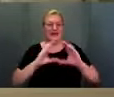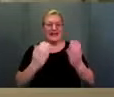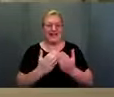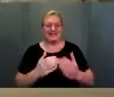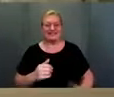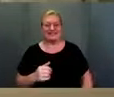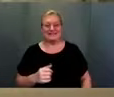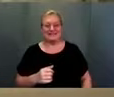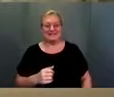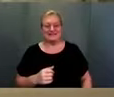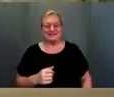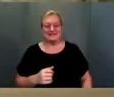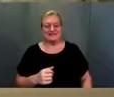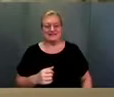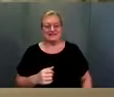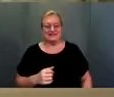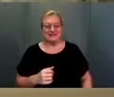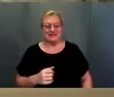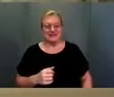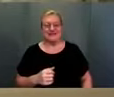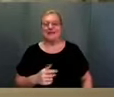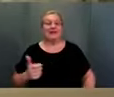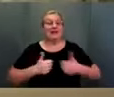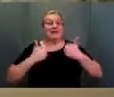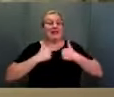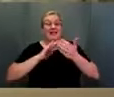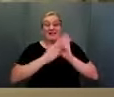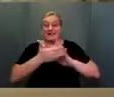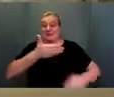So just so you know, that's life, and it only gets better.